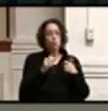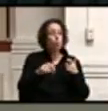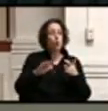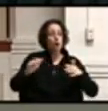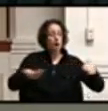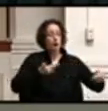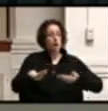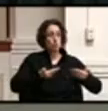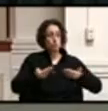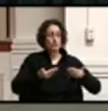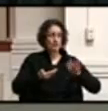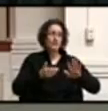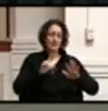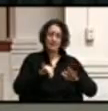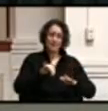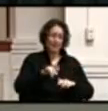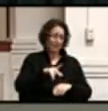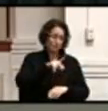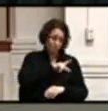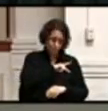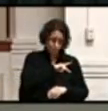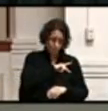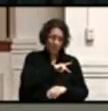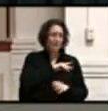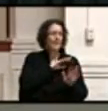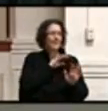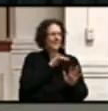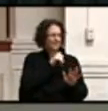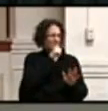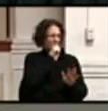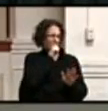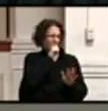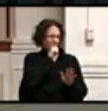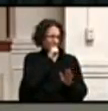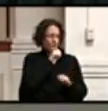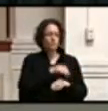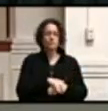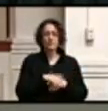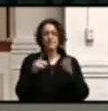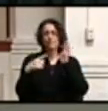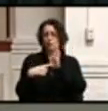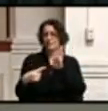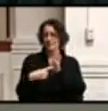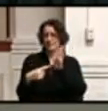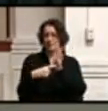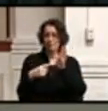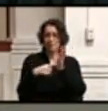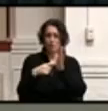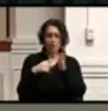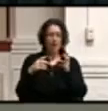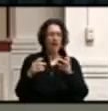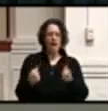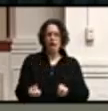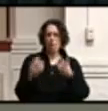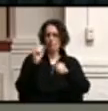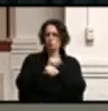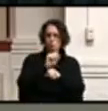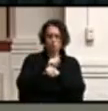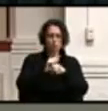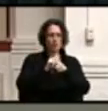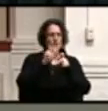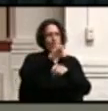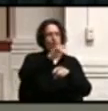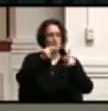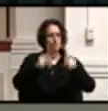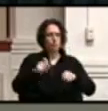And when we're talking about specific issues about workload and impact on other employees, I wouldn't start that discussion in public